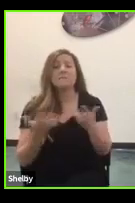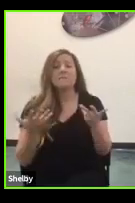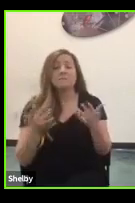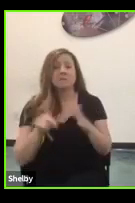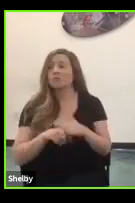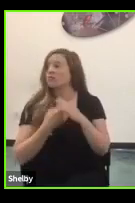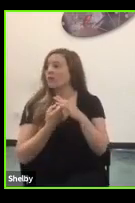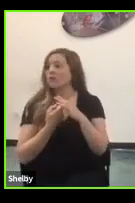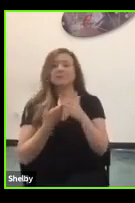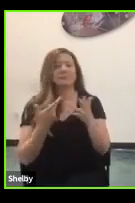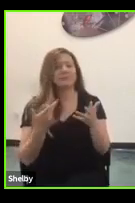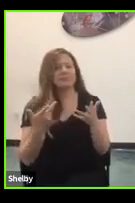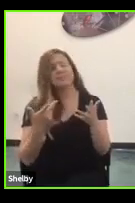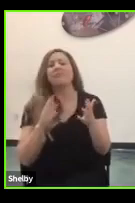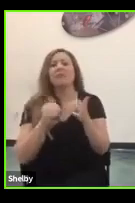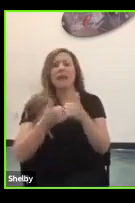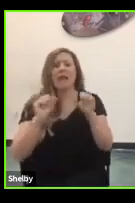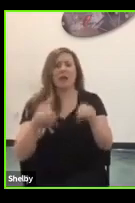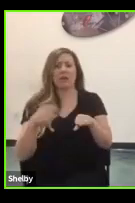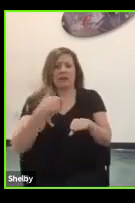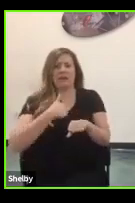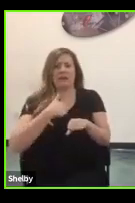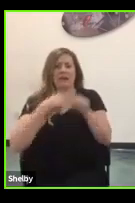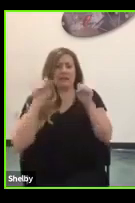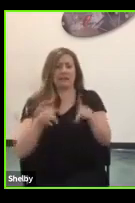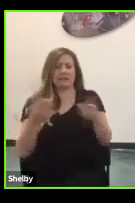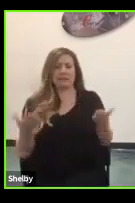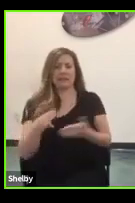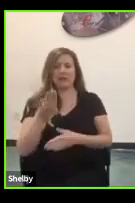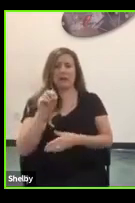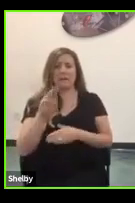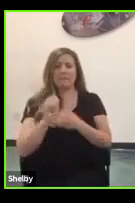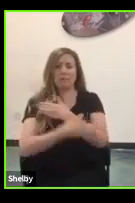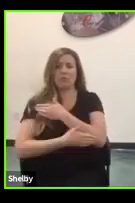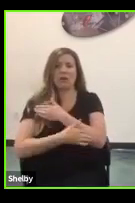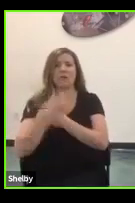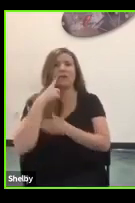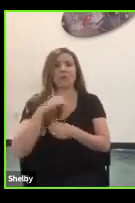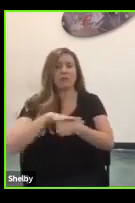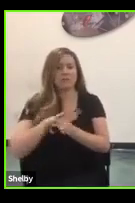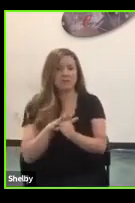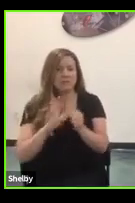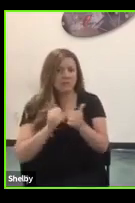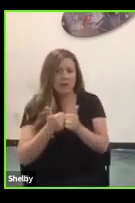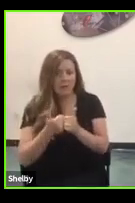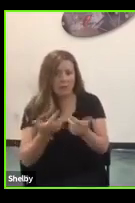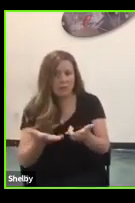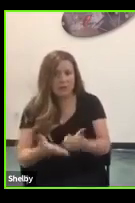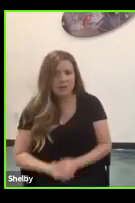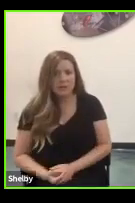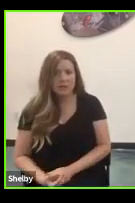starting off, how can I get tested in Boone County for COVID-19?